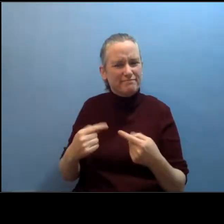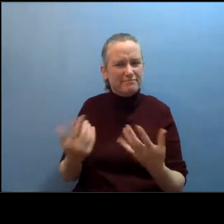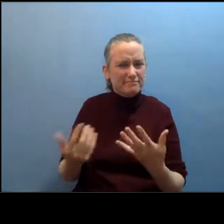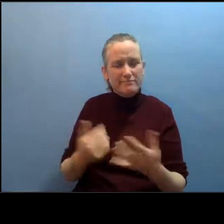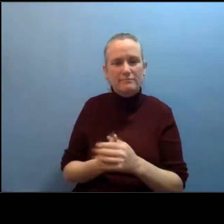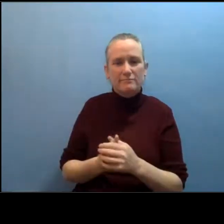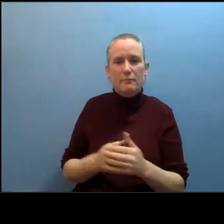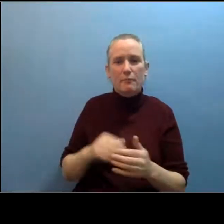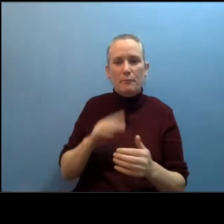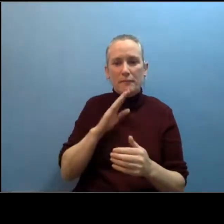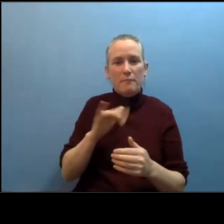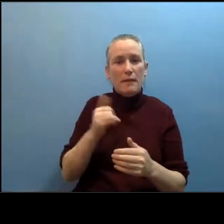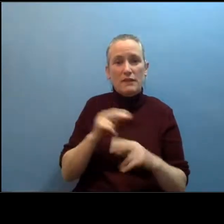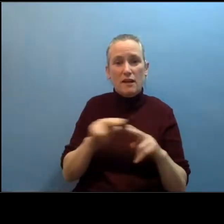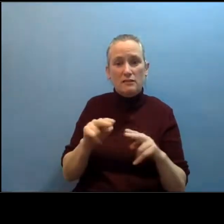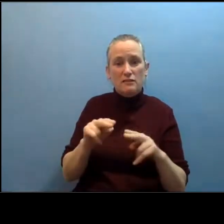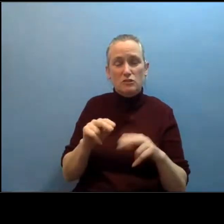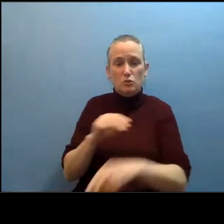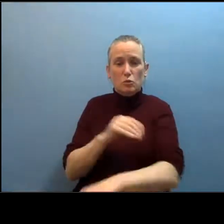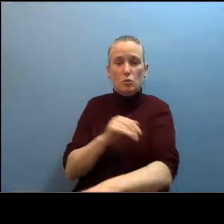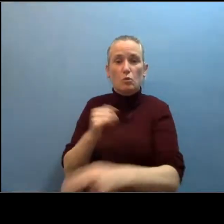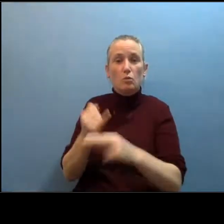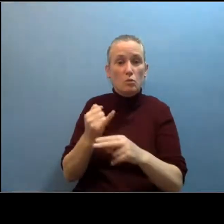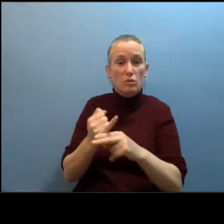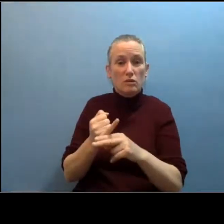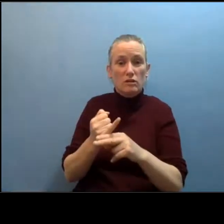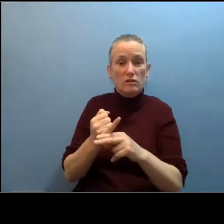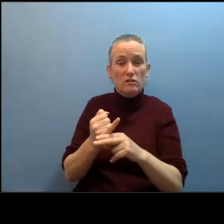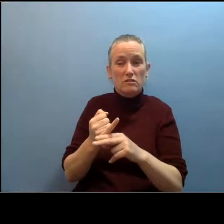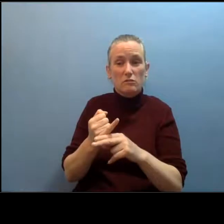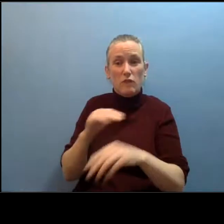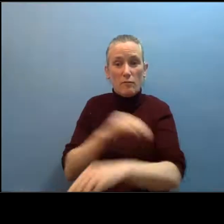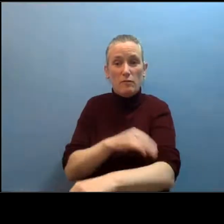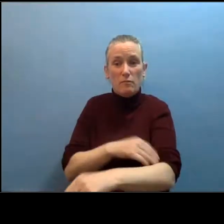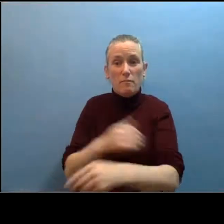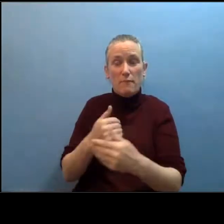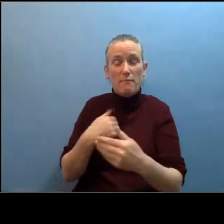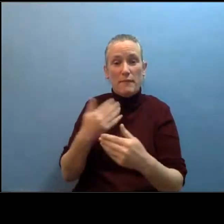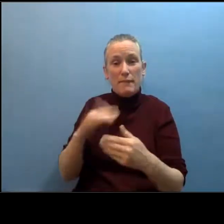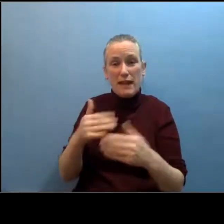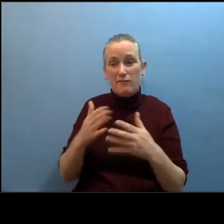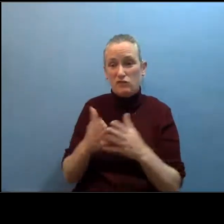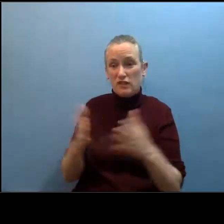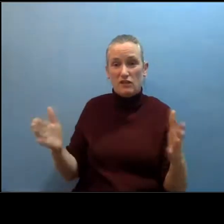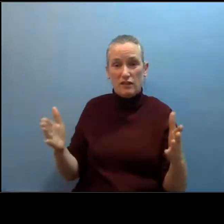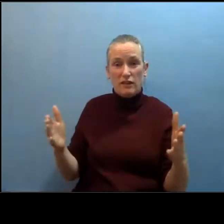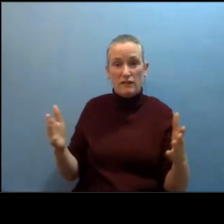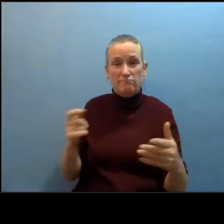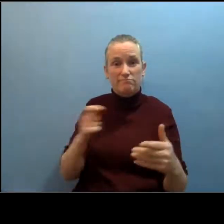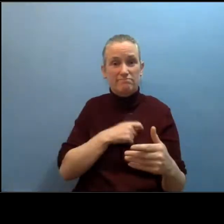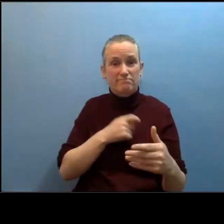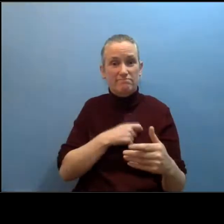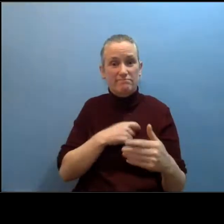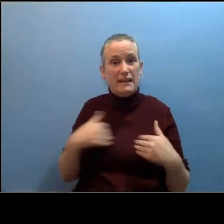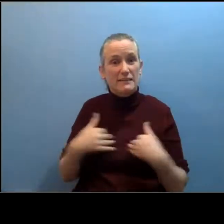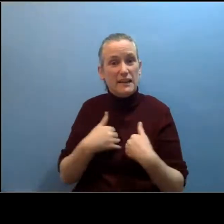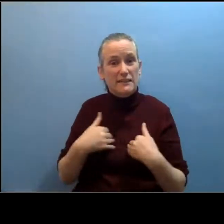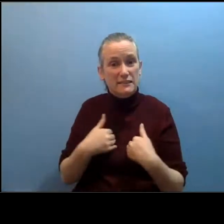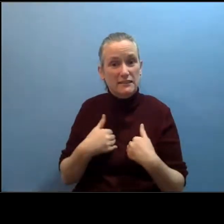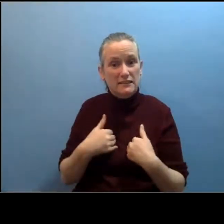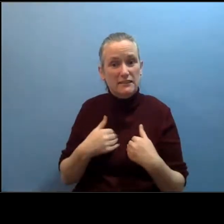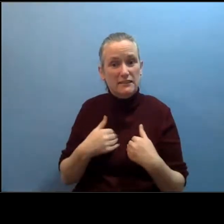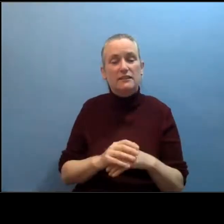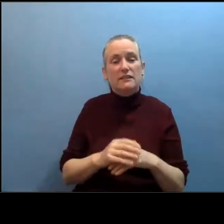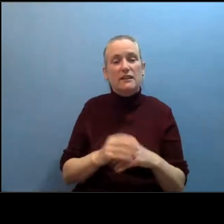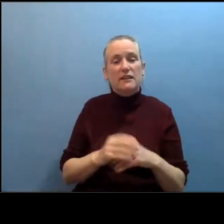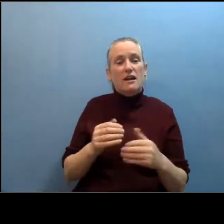it might not be the school is the issue, it might be an anxiety in general. either way, looking for ways to